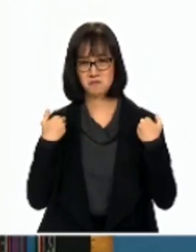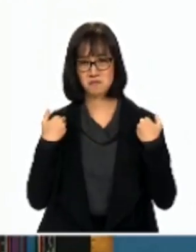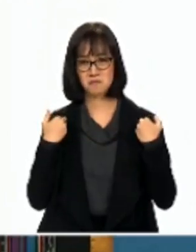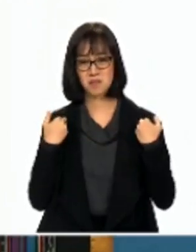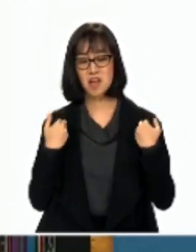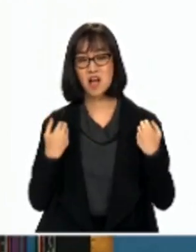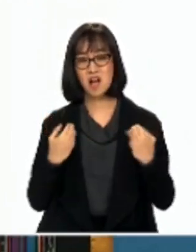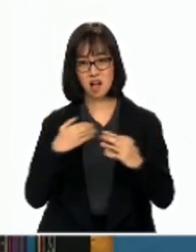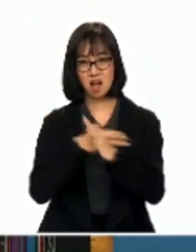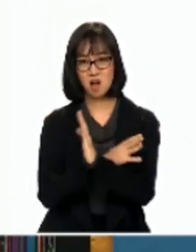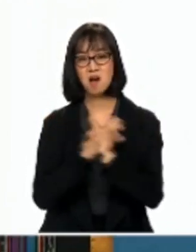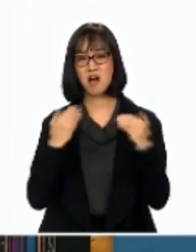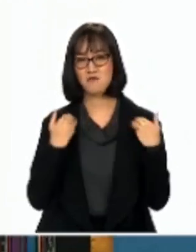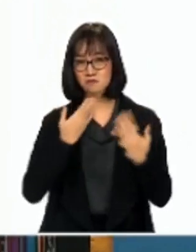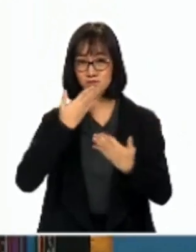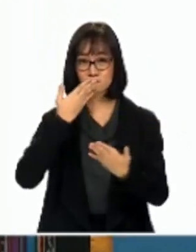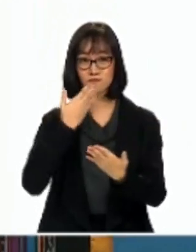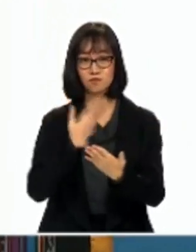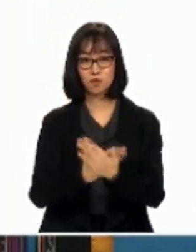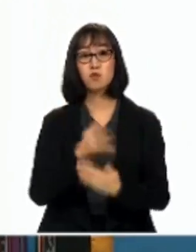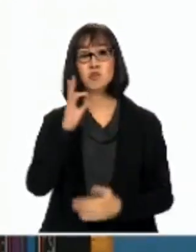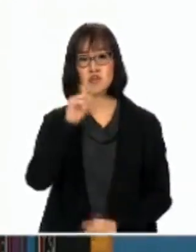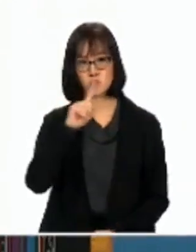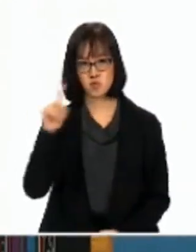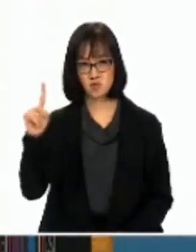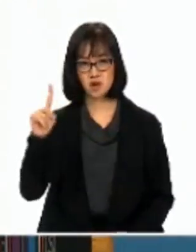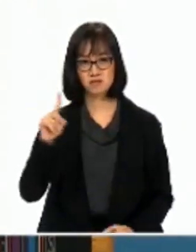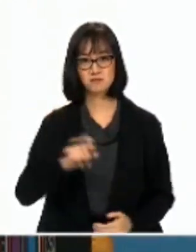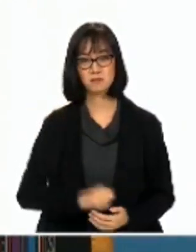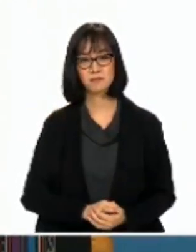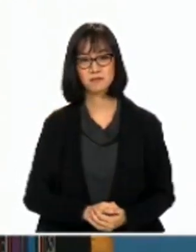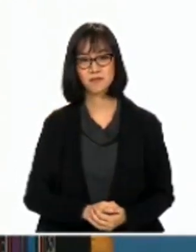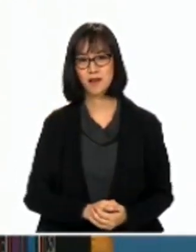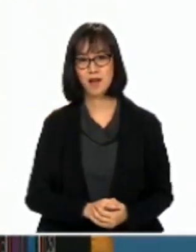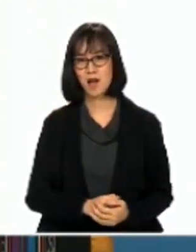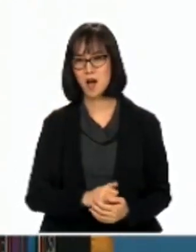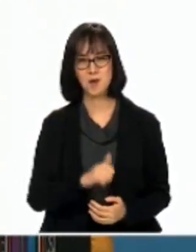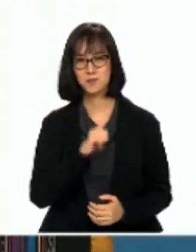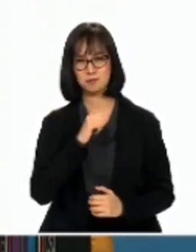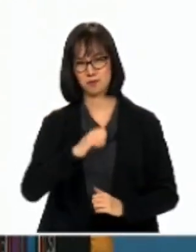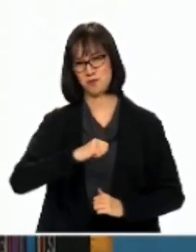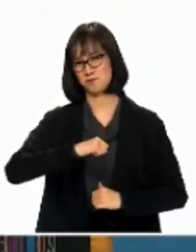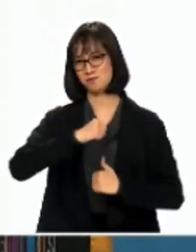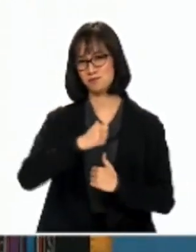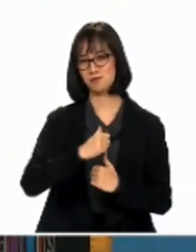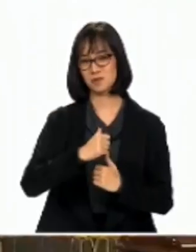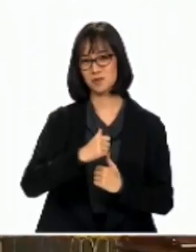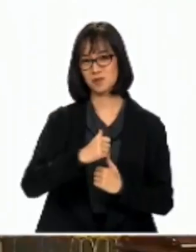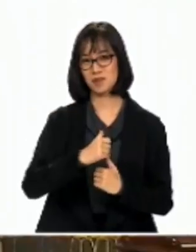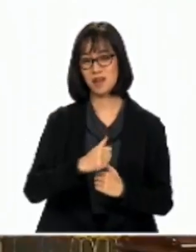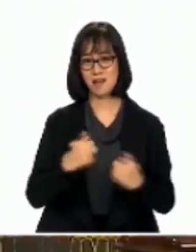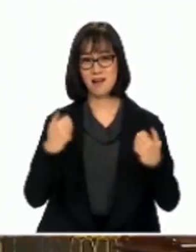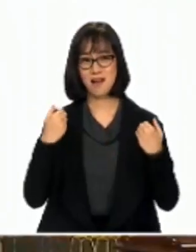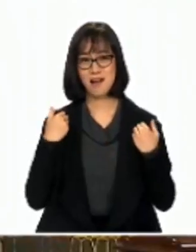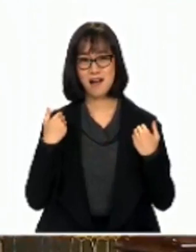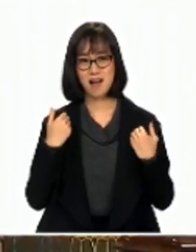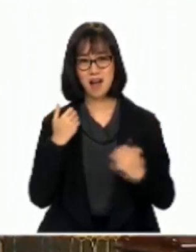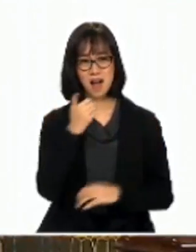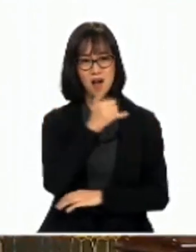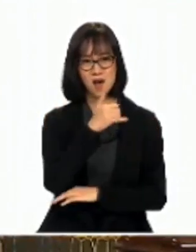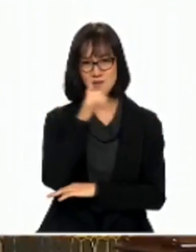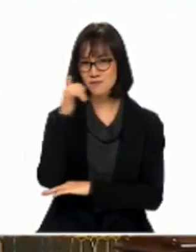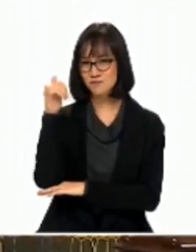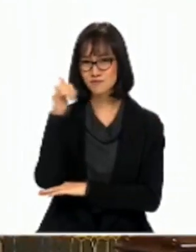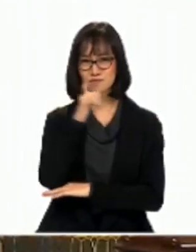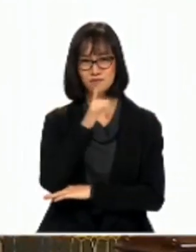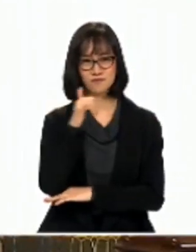good 911. Hindi ako nagyayabang. And we have cameras in every corner, so we can